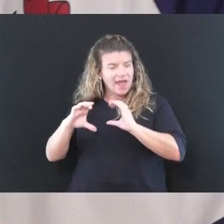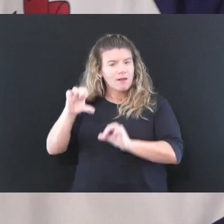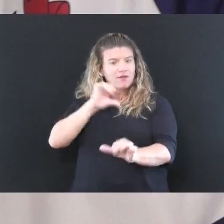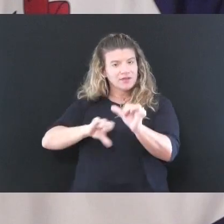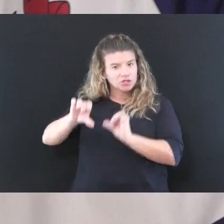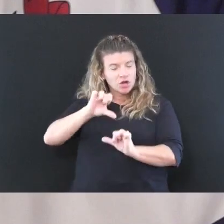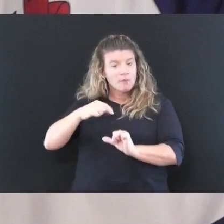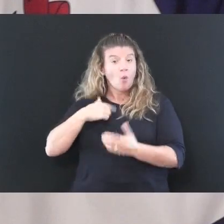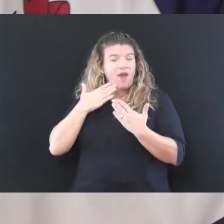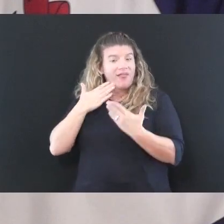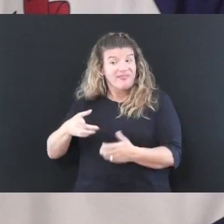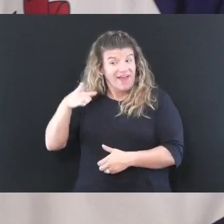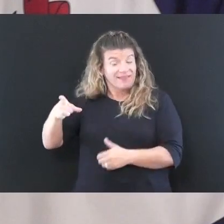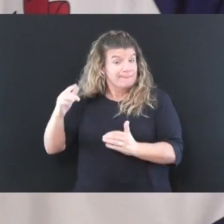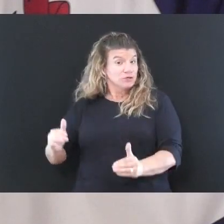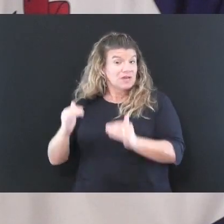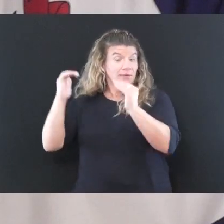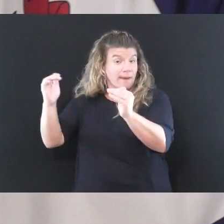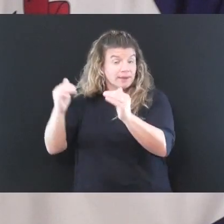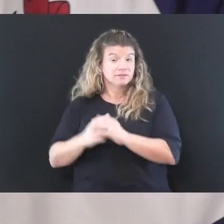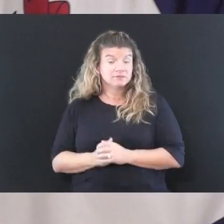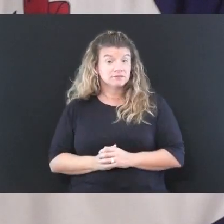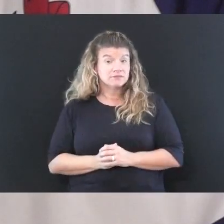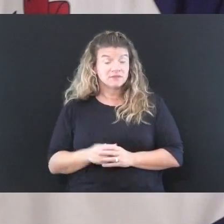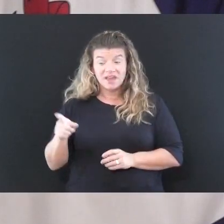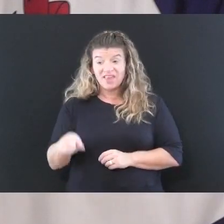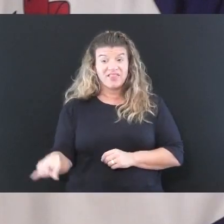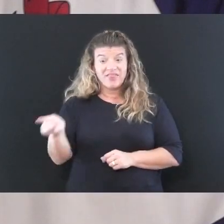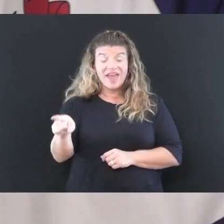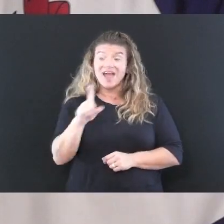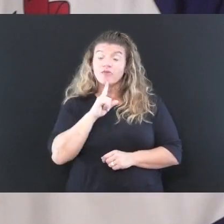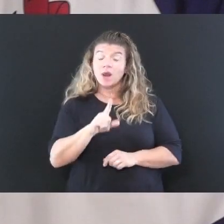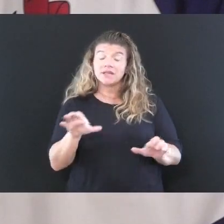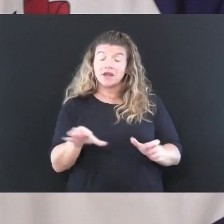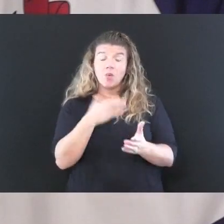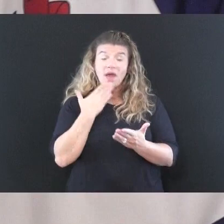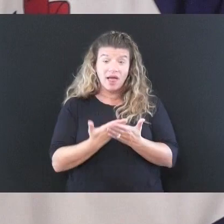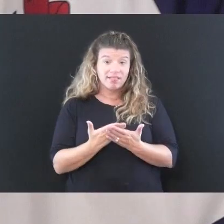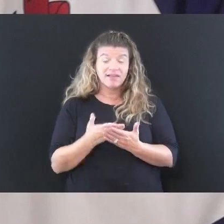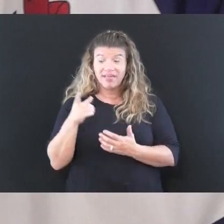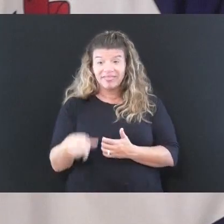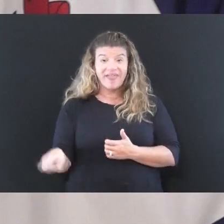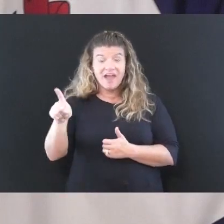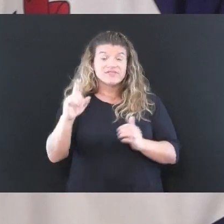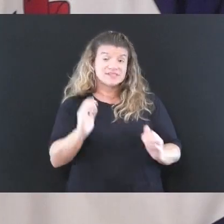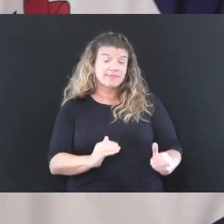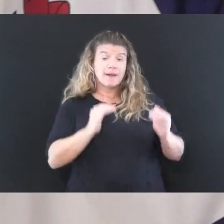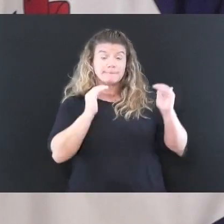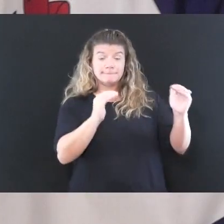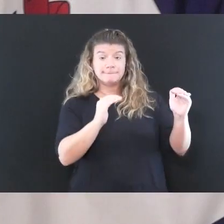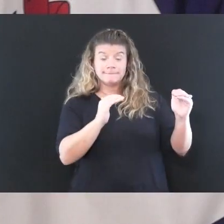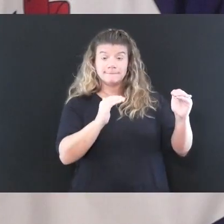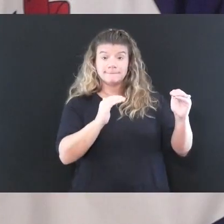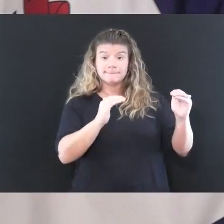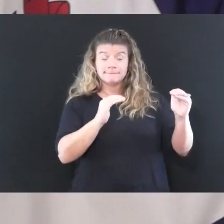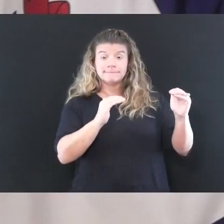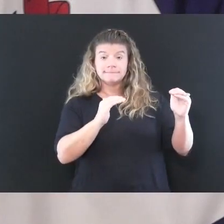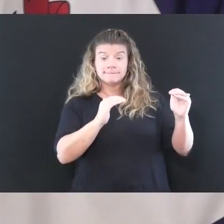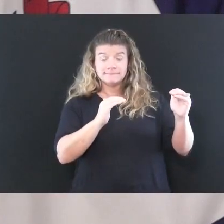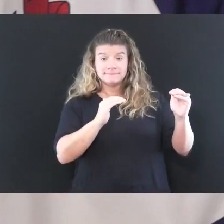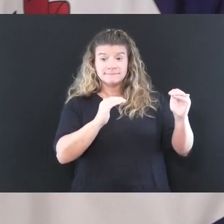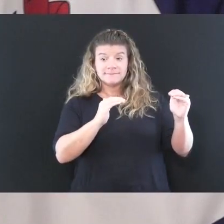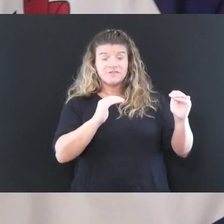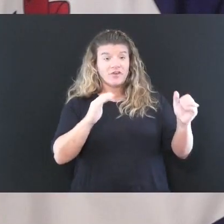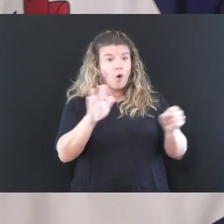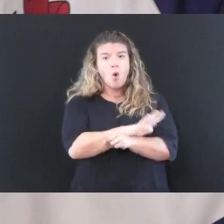for stepping up. I mean, they have really, really done well in stepping up for all of the